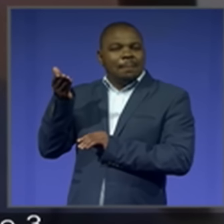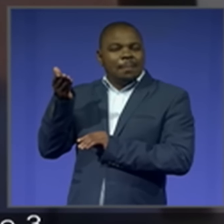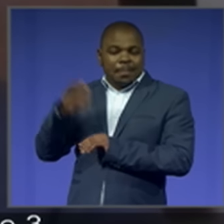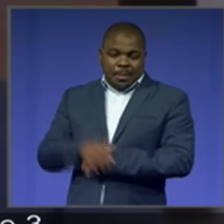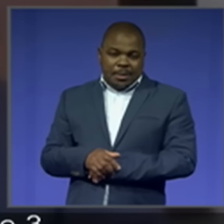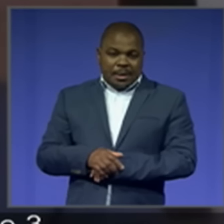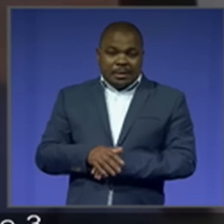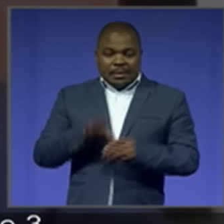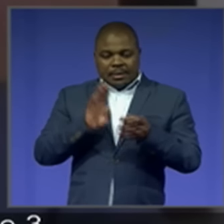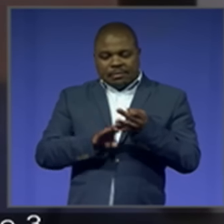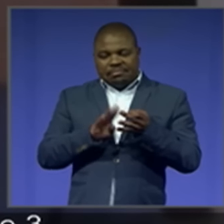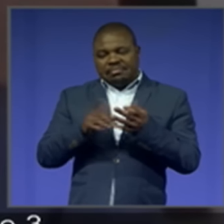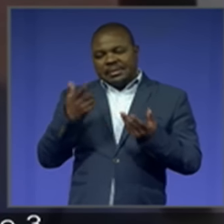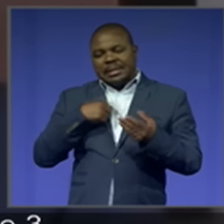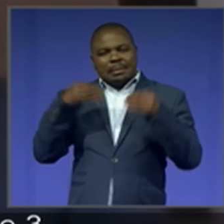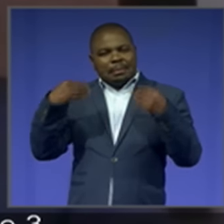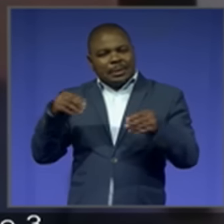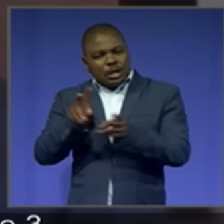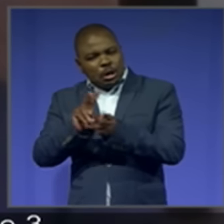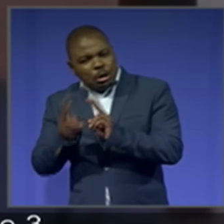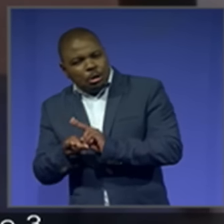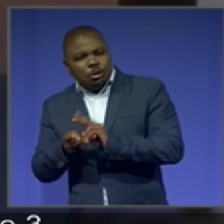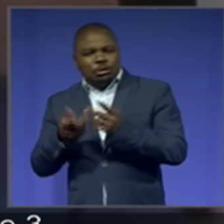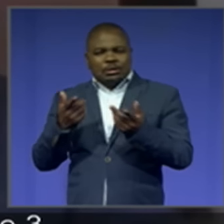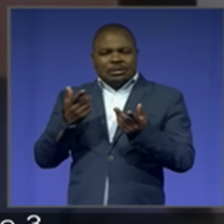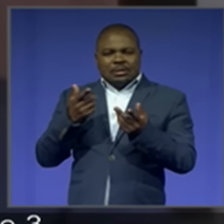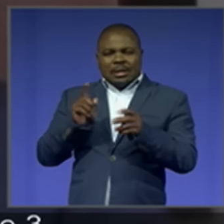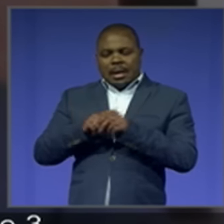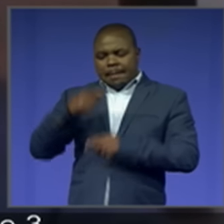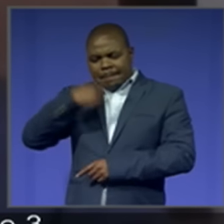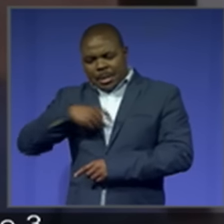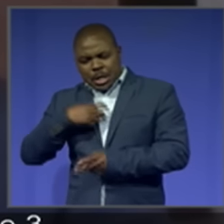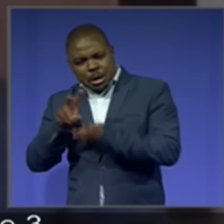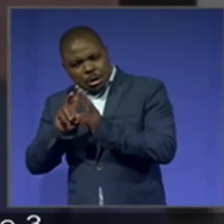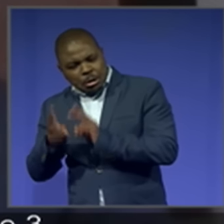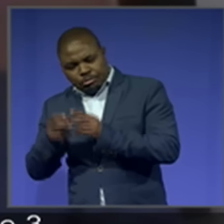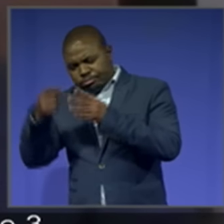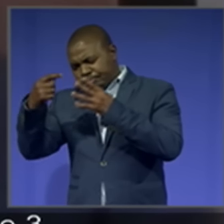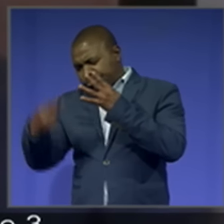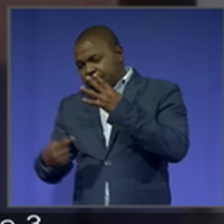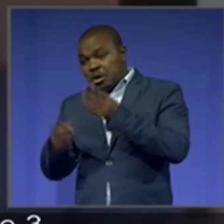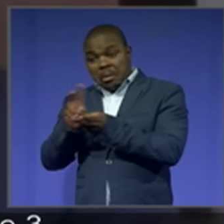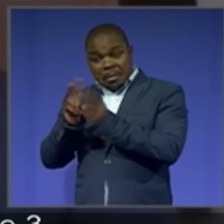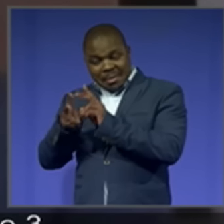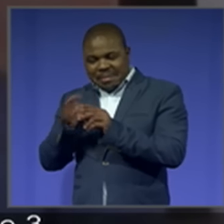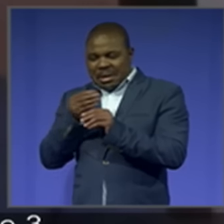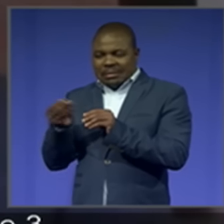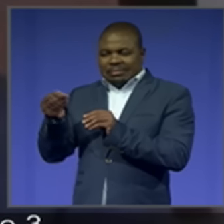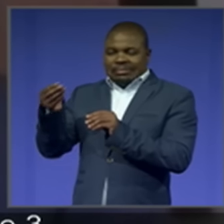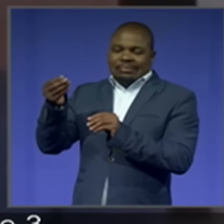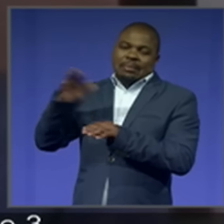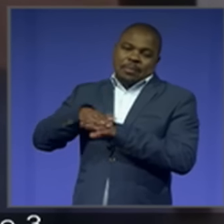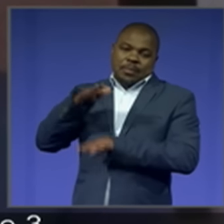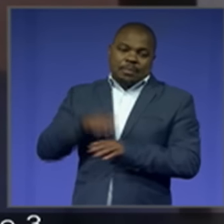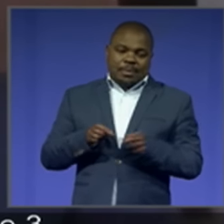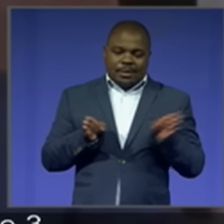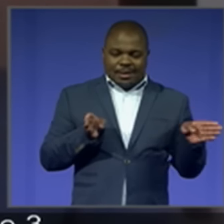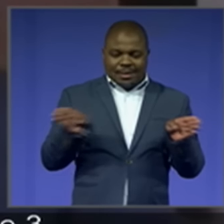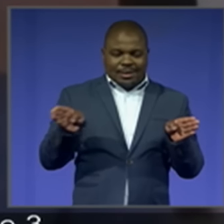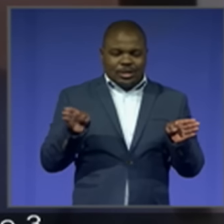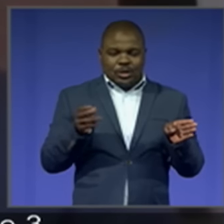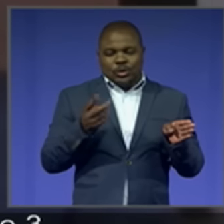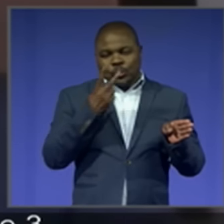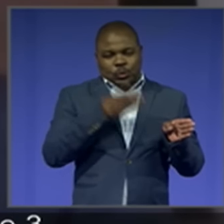hodimo, di-overdraft, di-business loan, hape ho na le di-personal loan. So ke ka ho kere mahlakore a mabedi